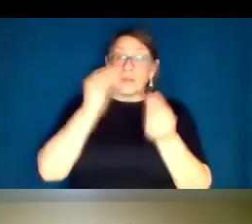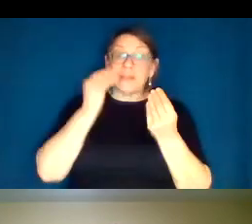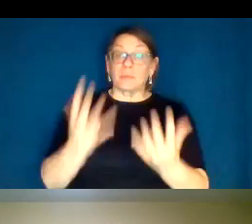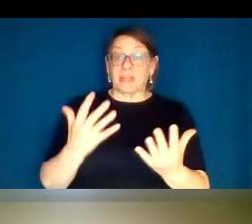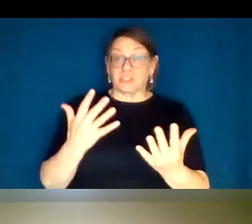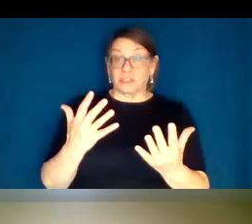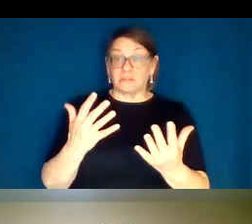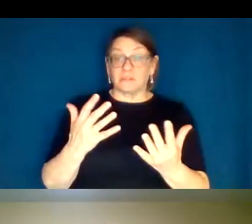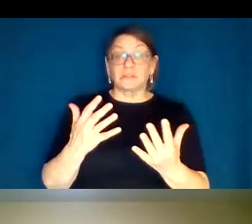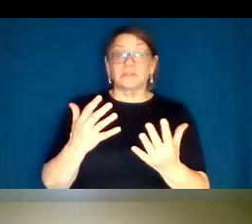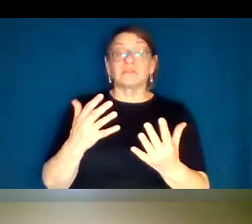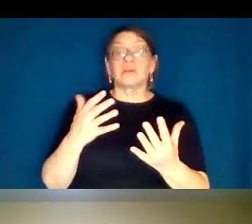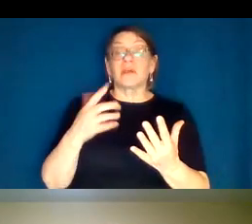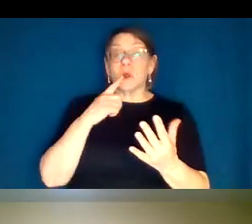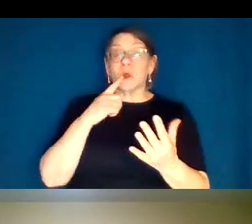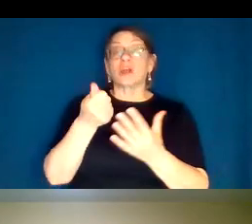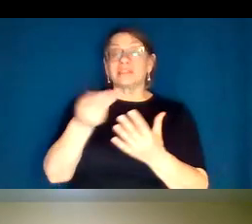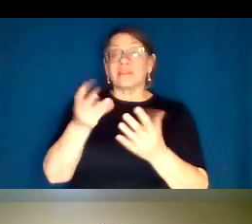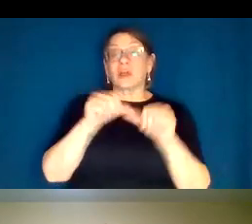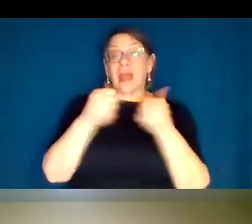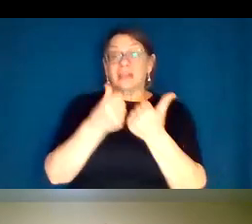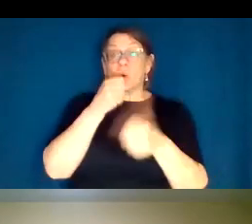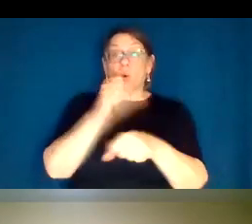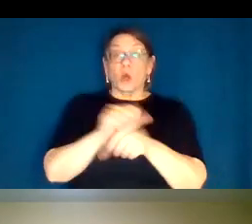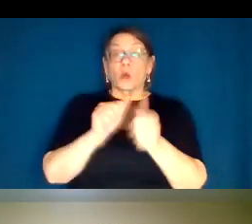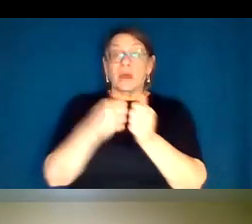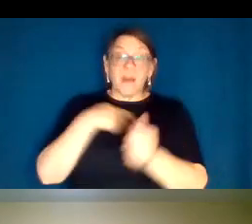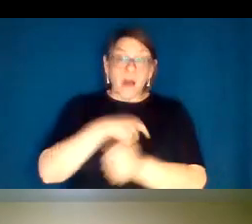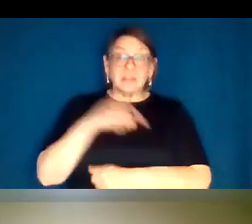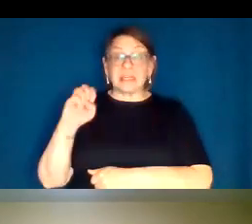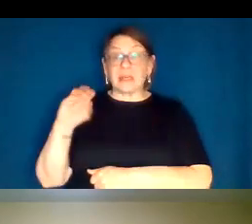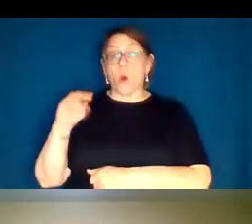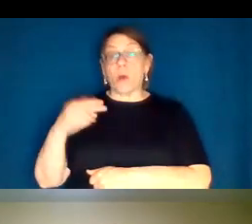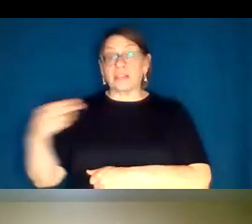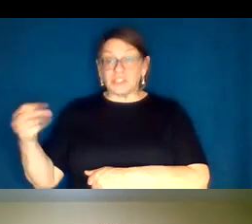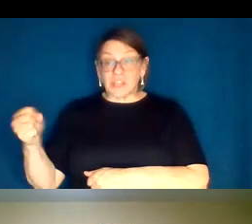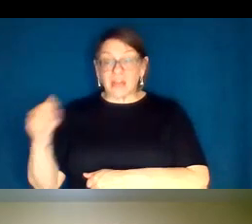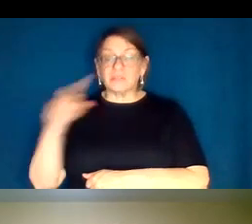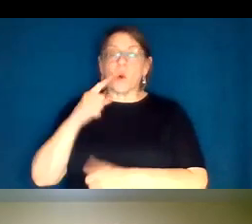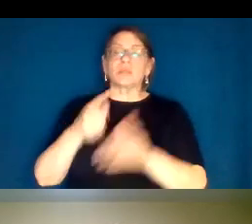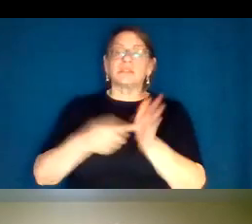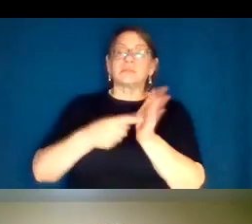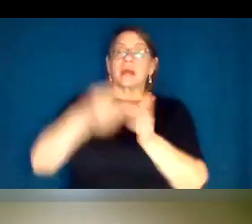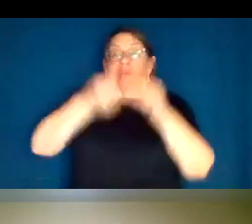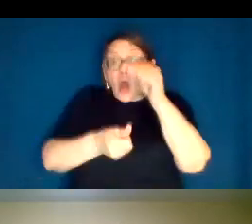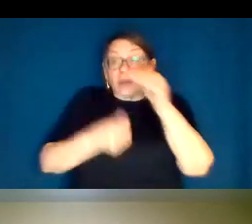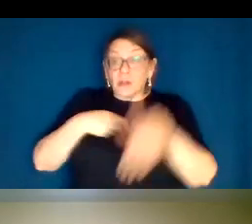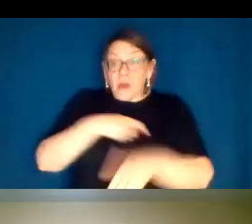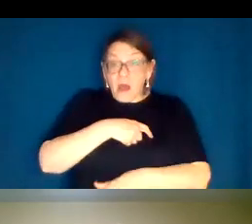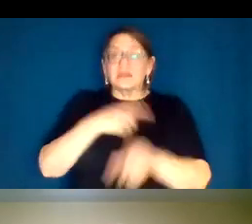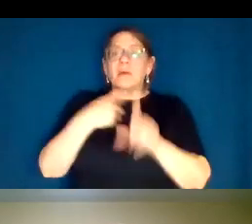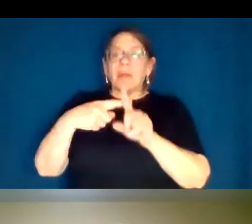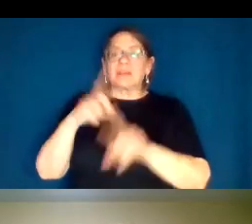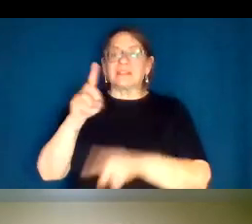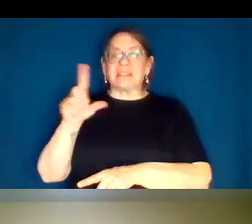So those are the agencies that work directly with EOHHS or are part of our umbrella, as well as